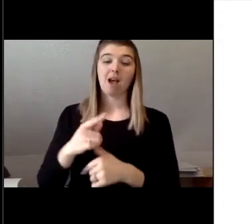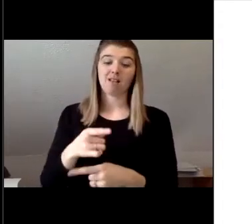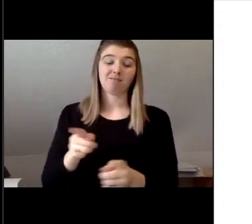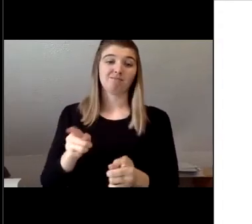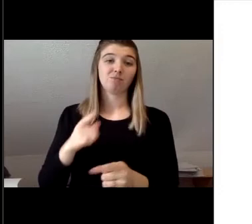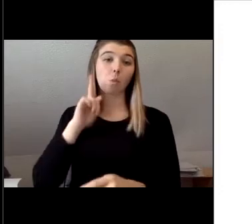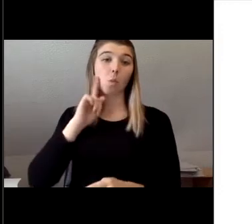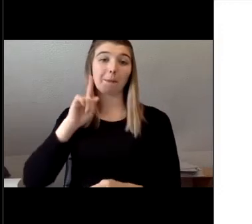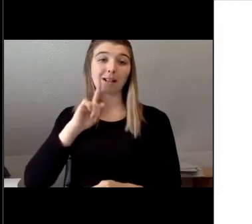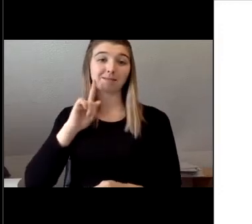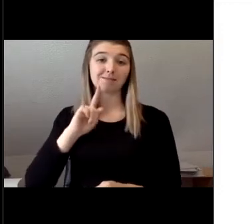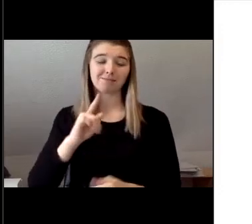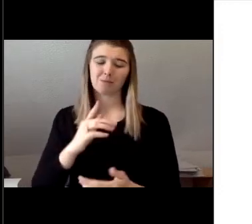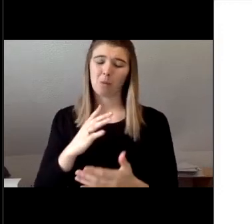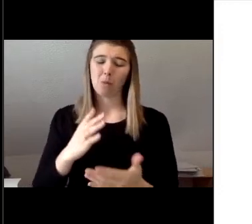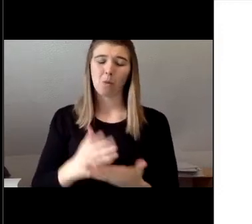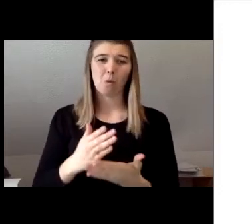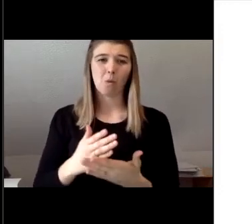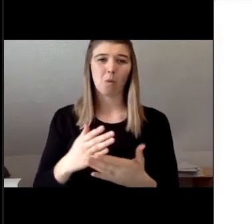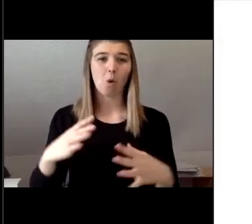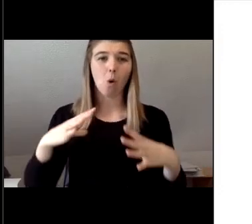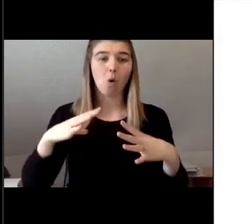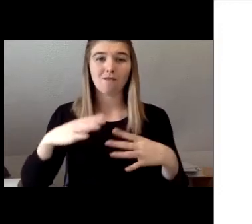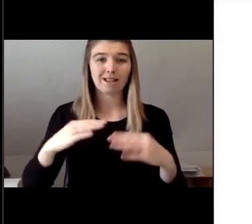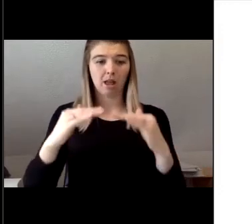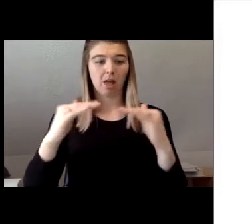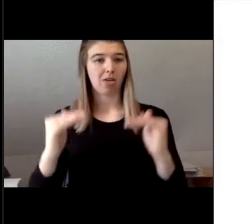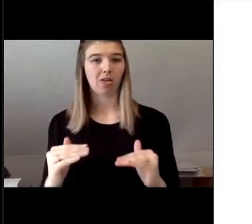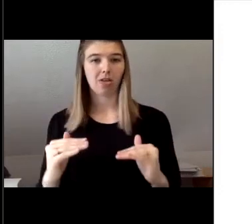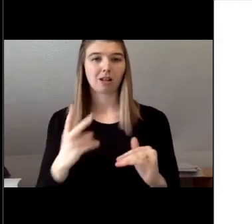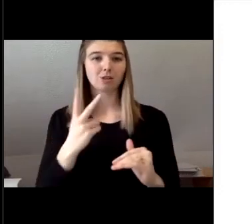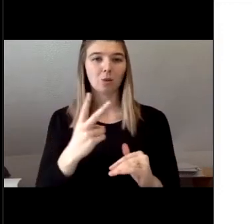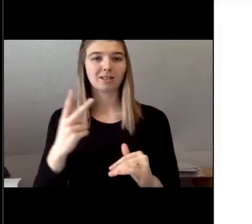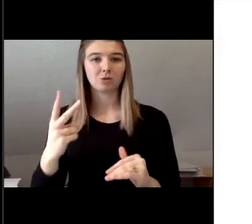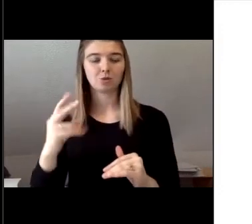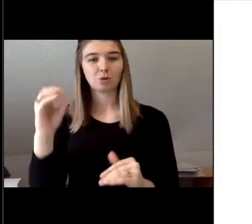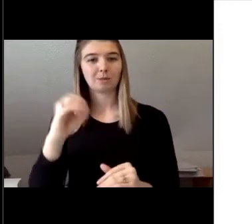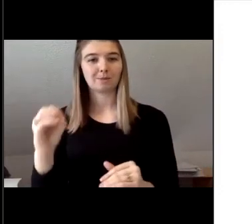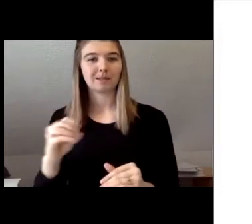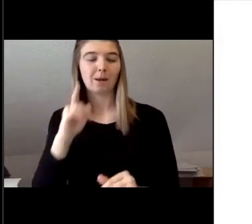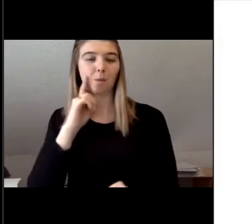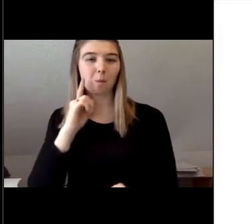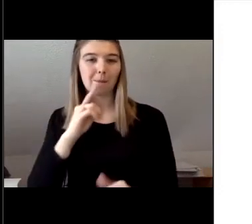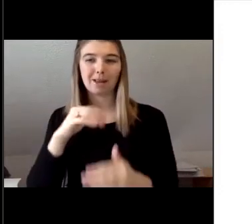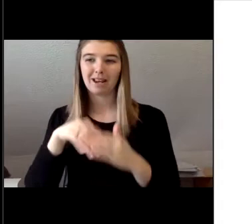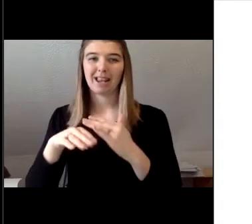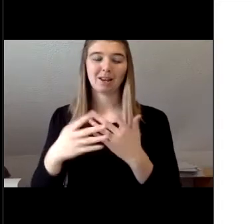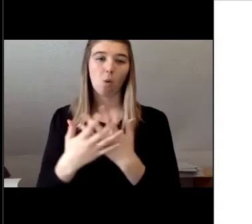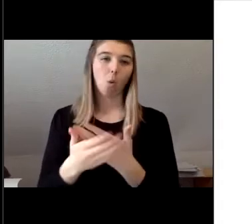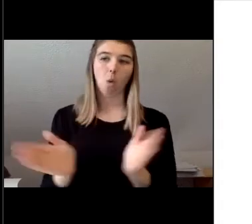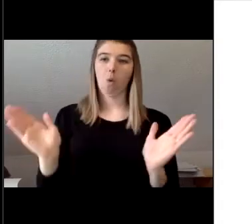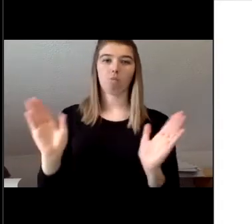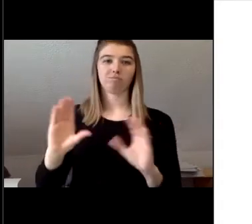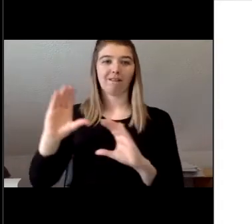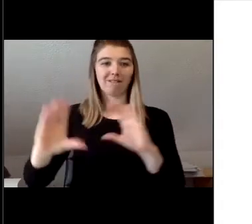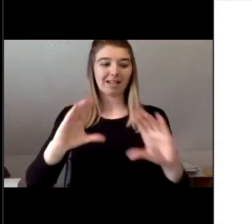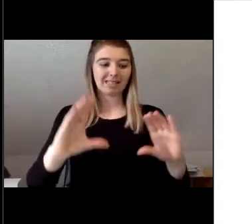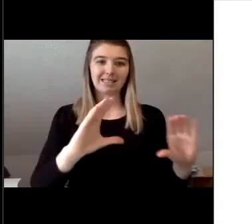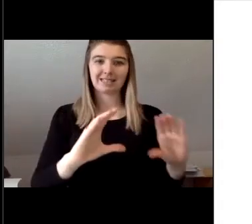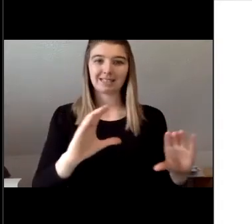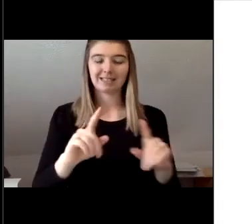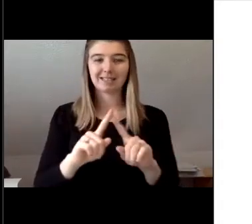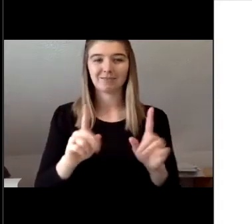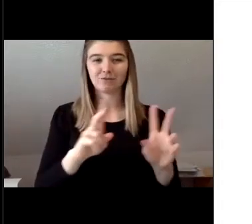below the already very low percentage of 22% women across all of the disciplines we fund. The success rates in